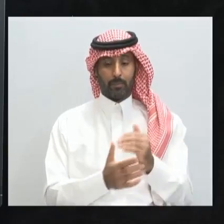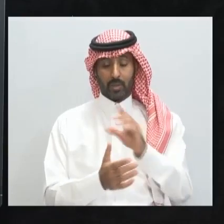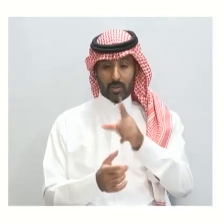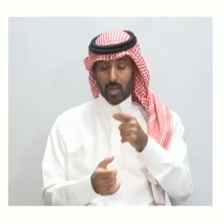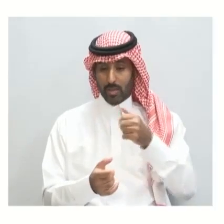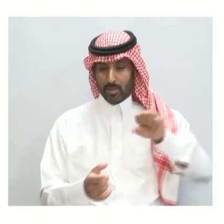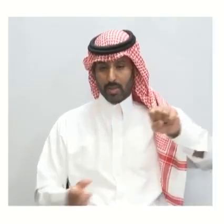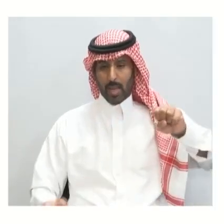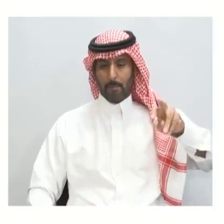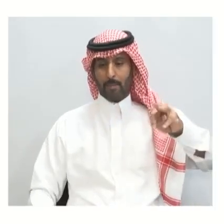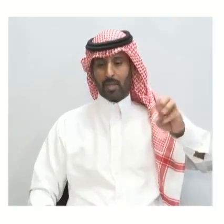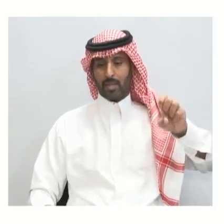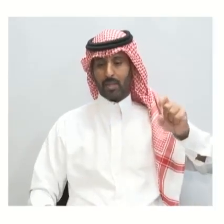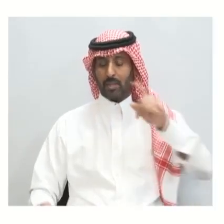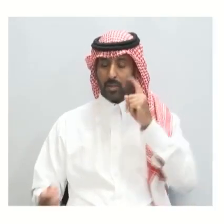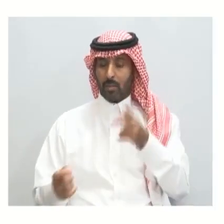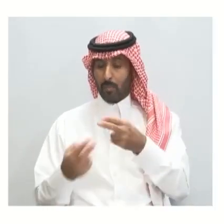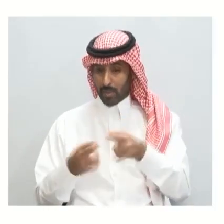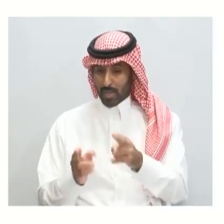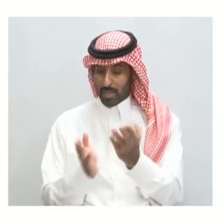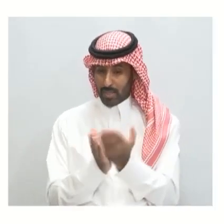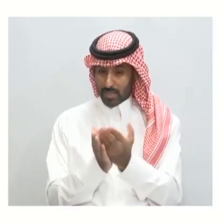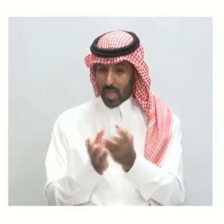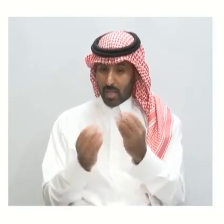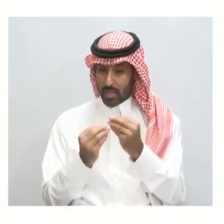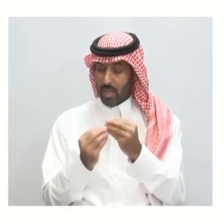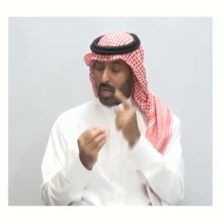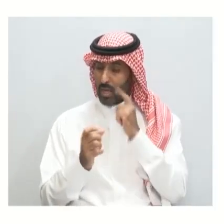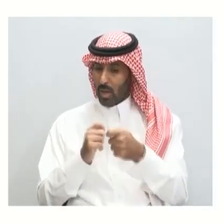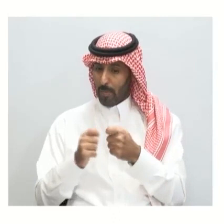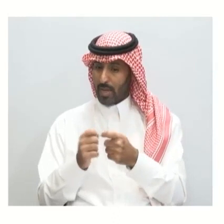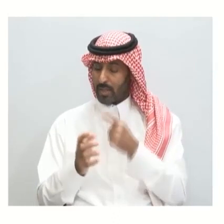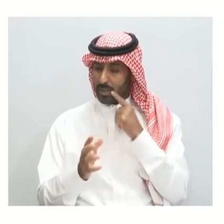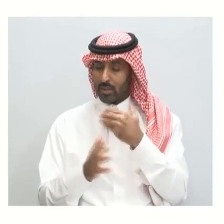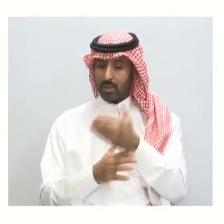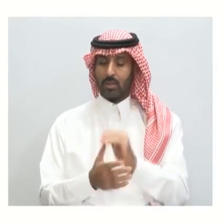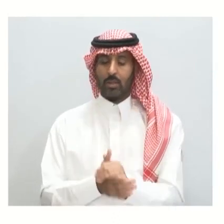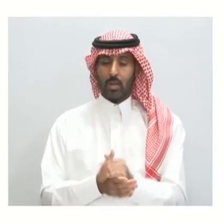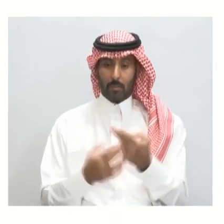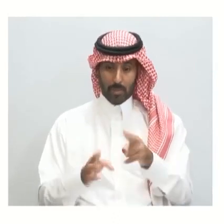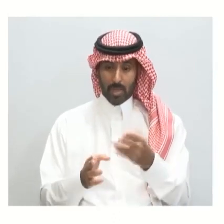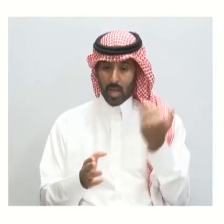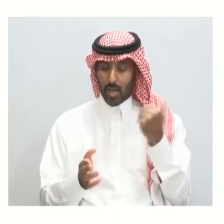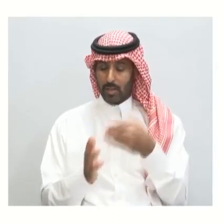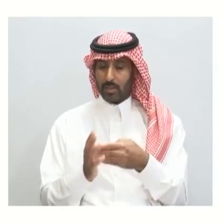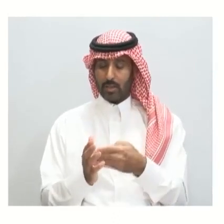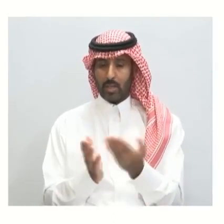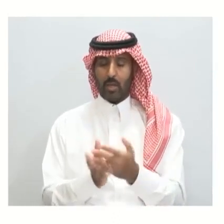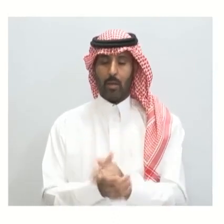Samir begin to study economics at college. We say here, Samir has begun to study economics at